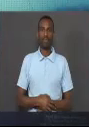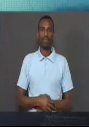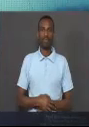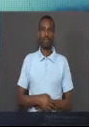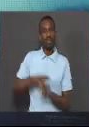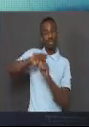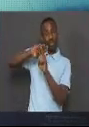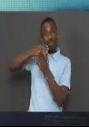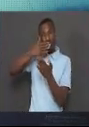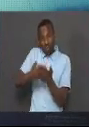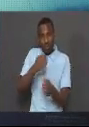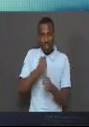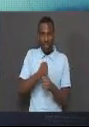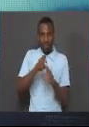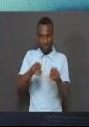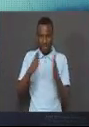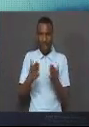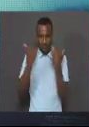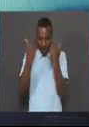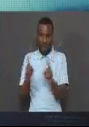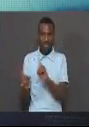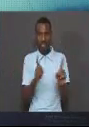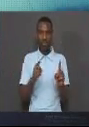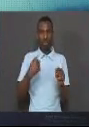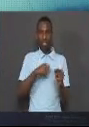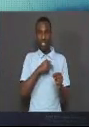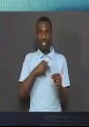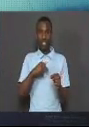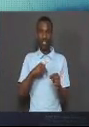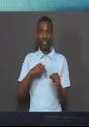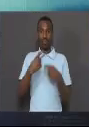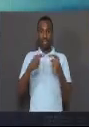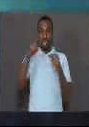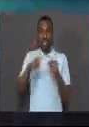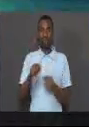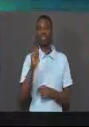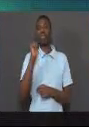Well done, students. Now, let us move on to acceleration.